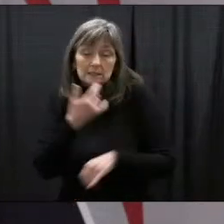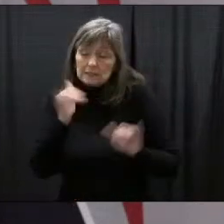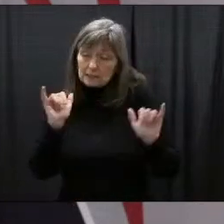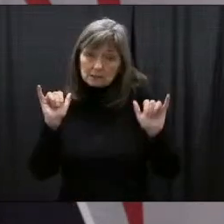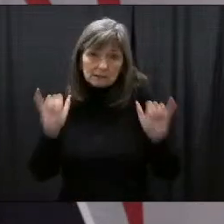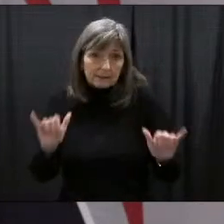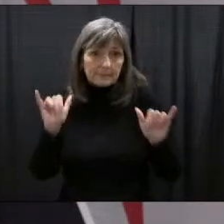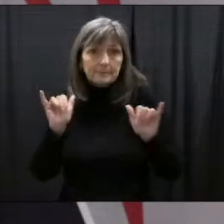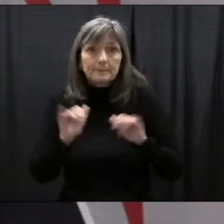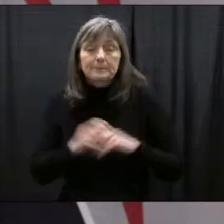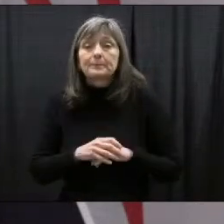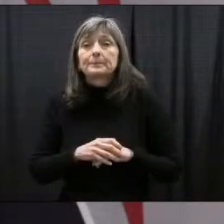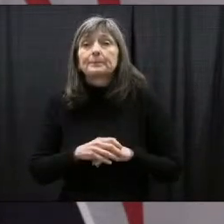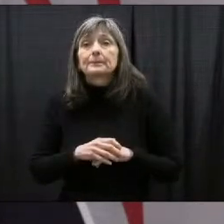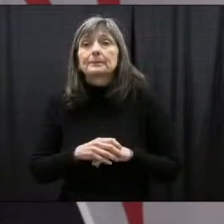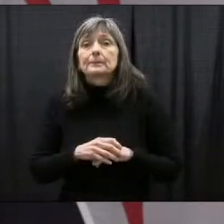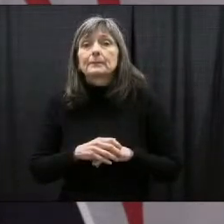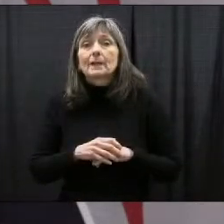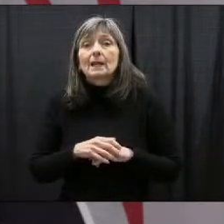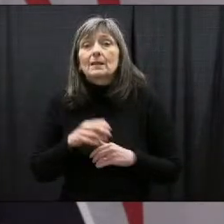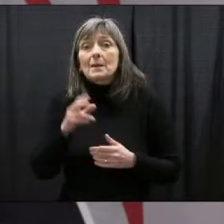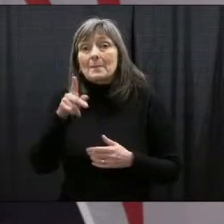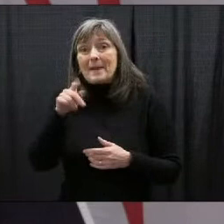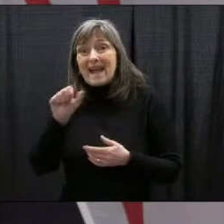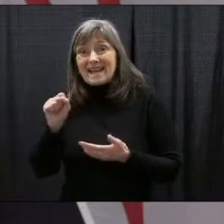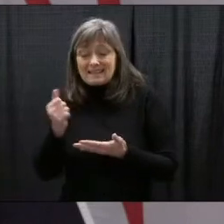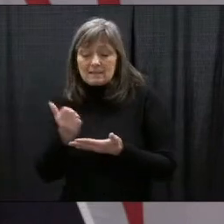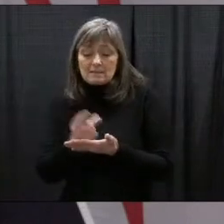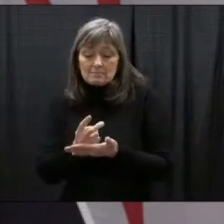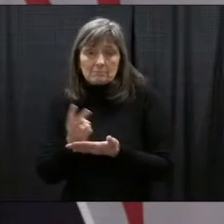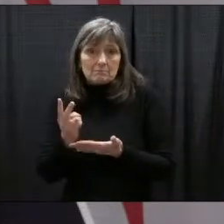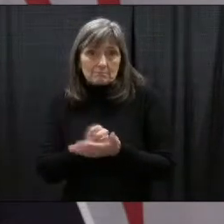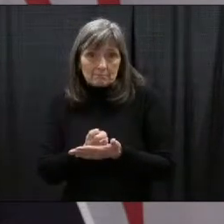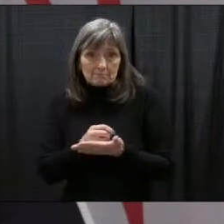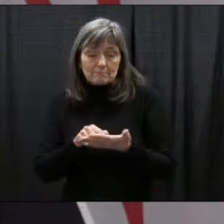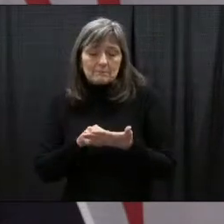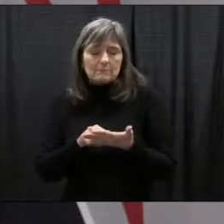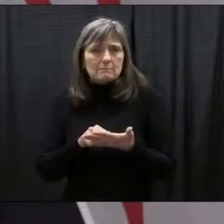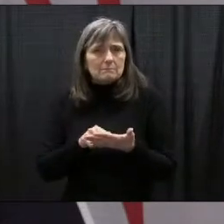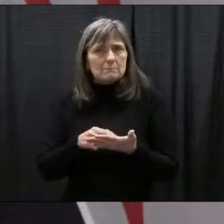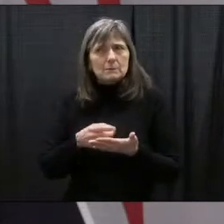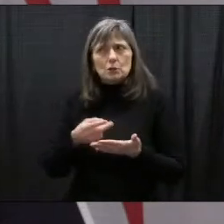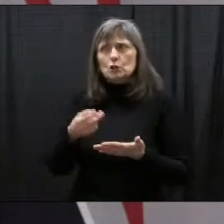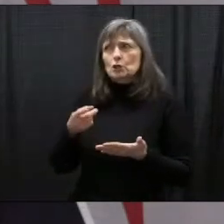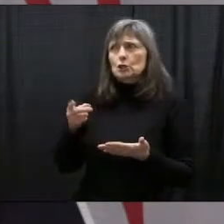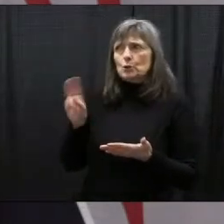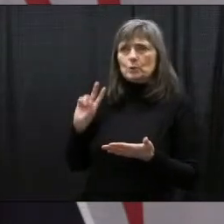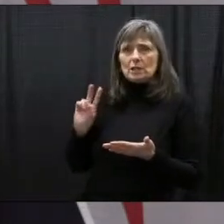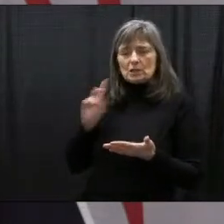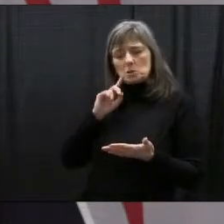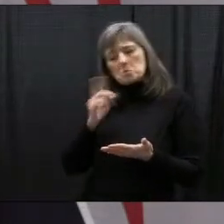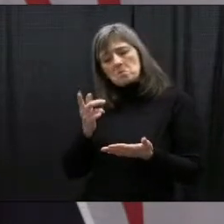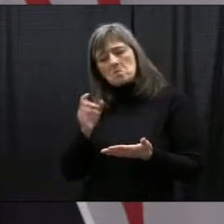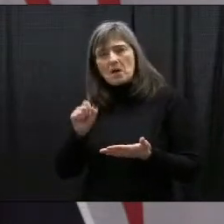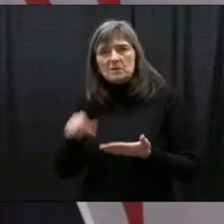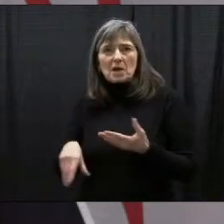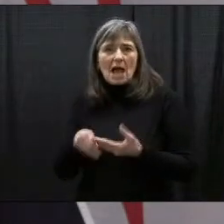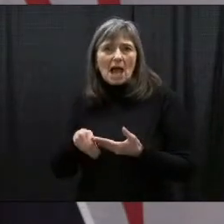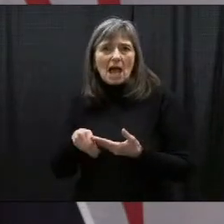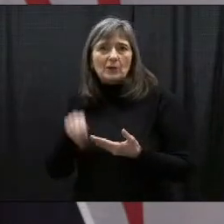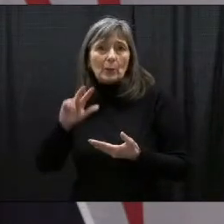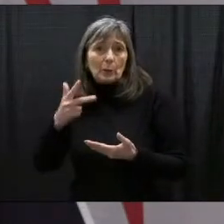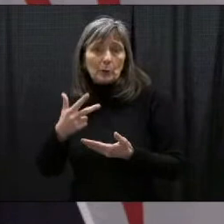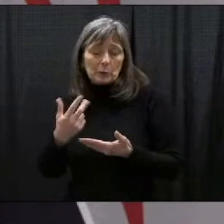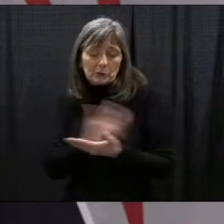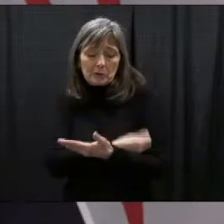place. With respect to the Vax Pass, we said we were contemplating, the week before, we were saying contemplating perhaps adding boosters, but